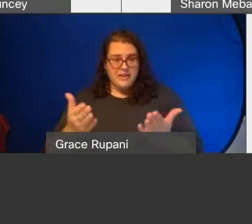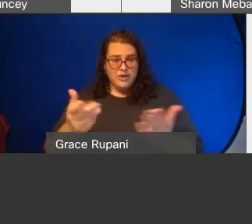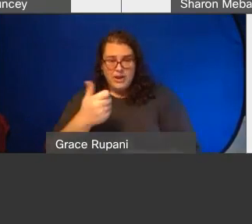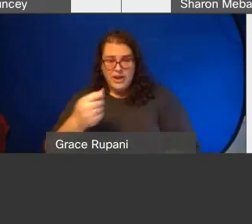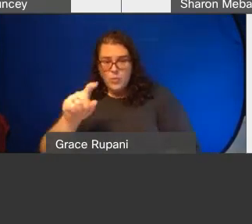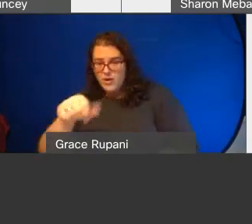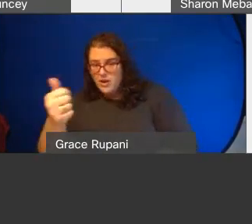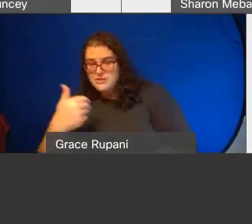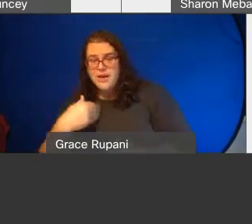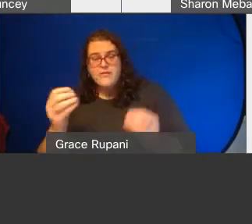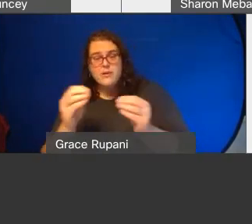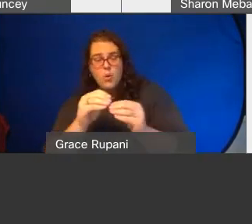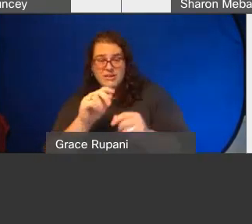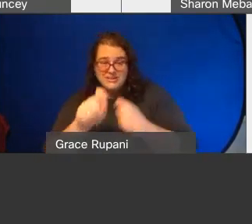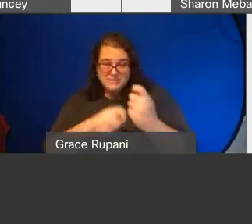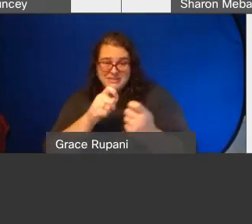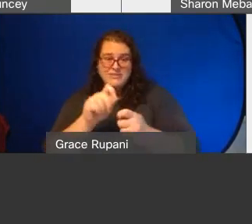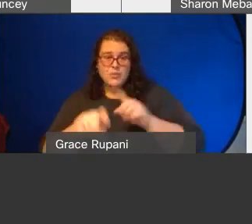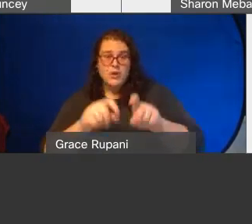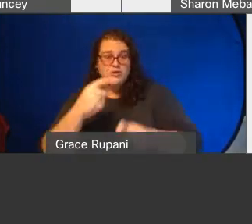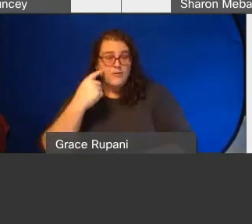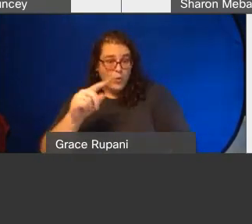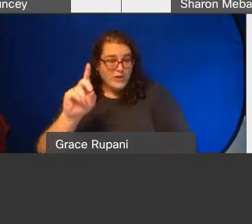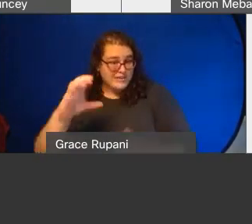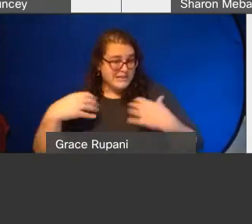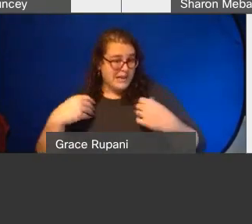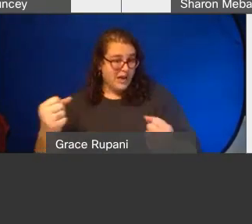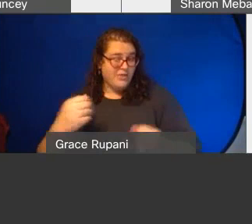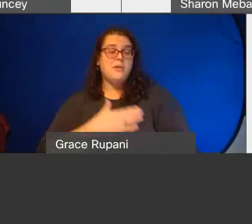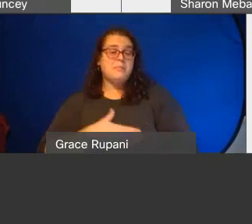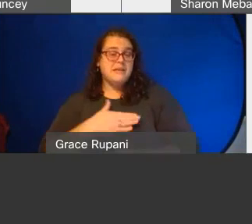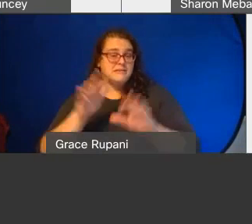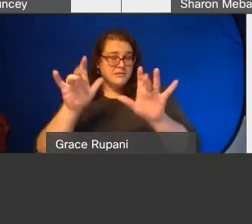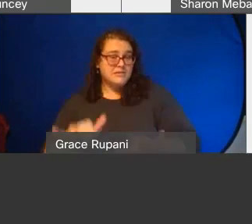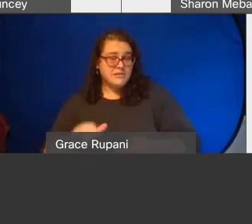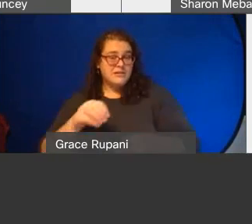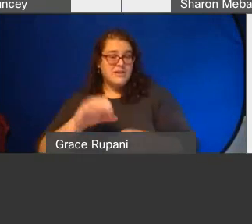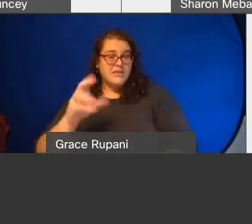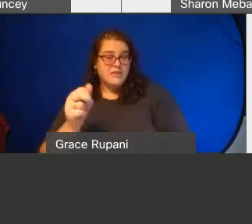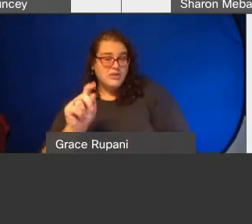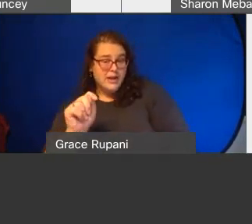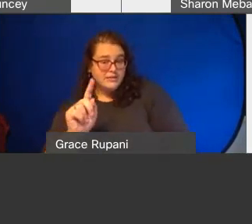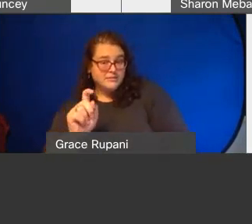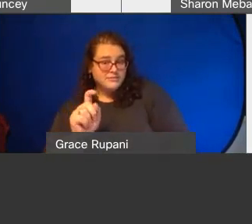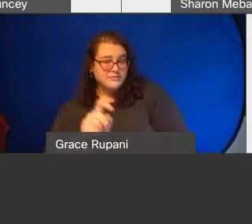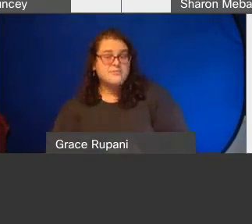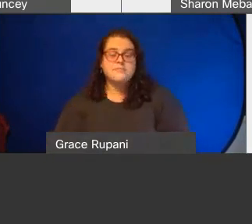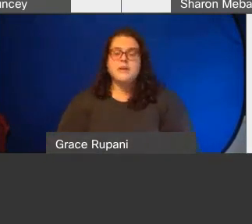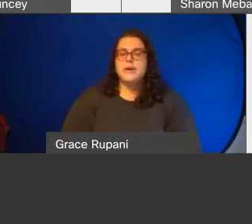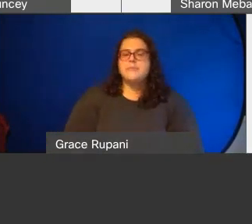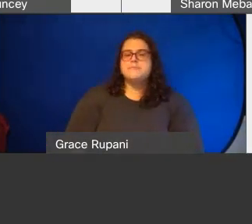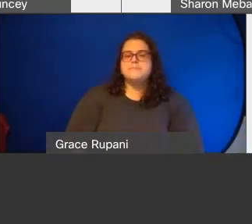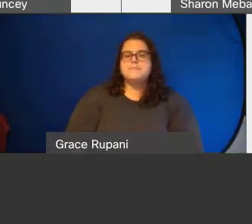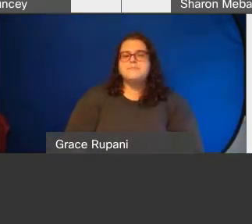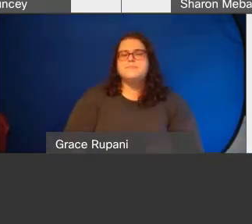now? Okay. How does all these PPE guidelines